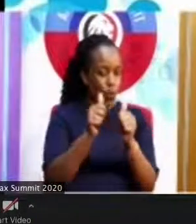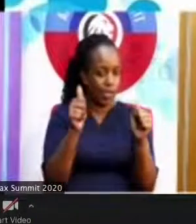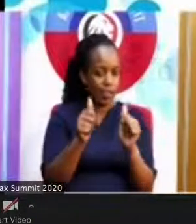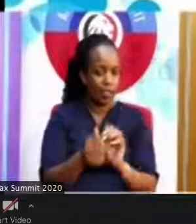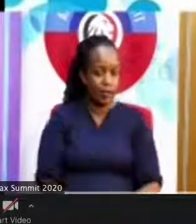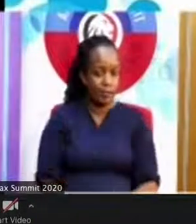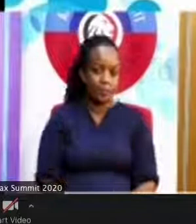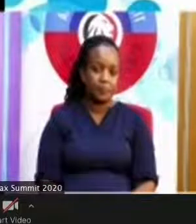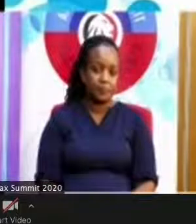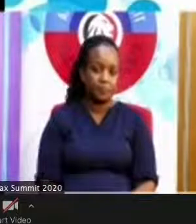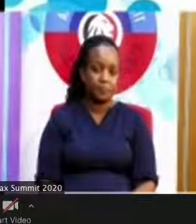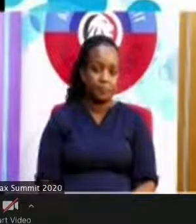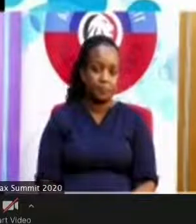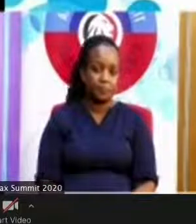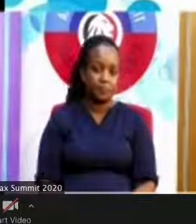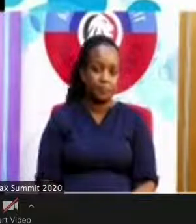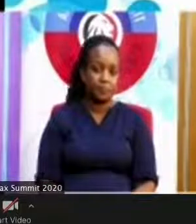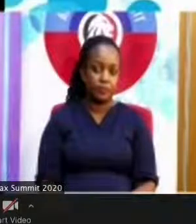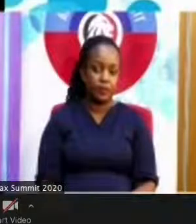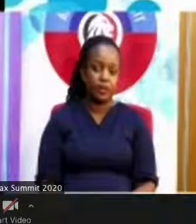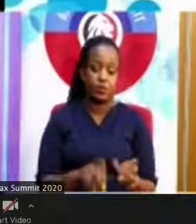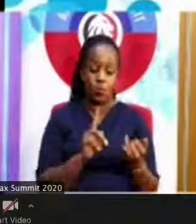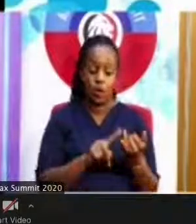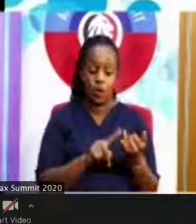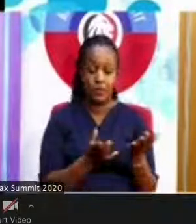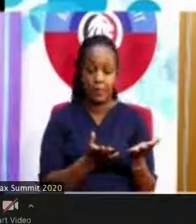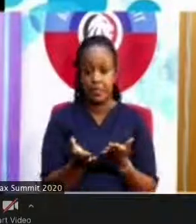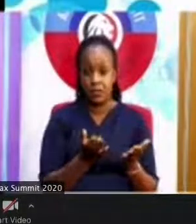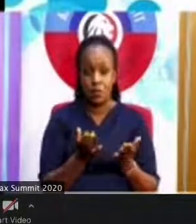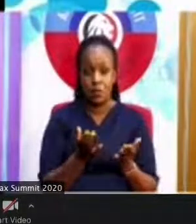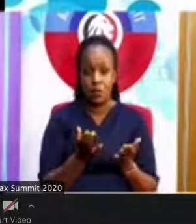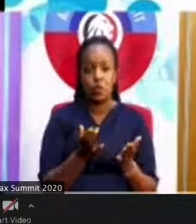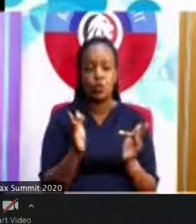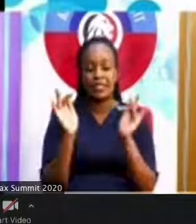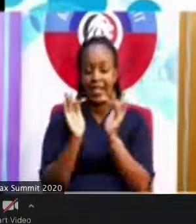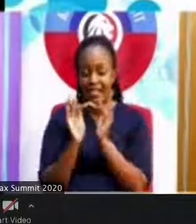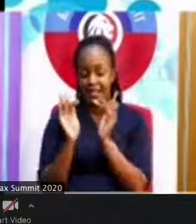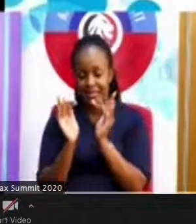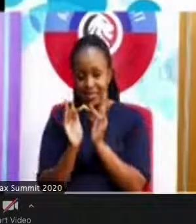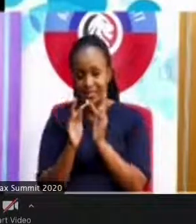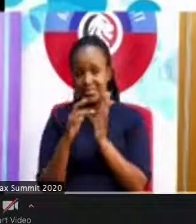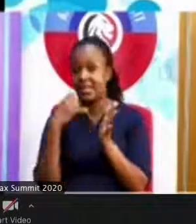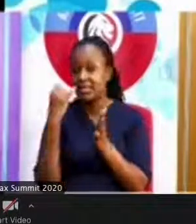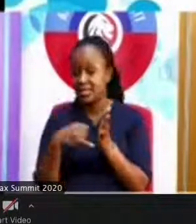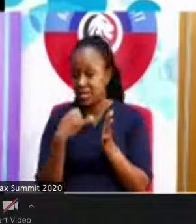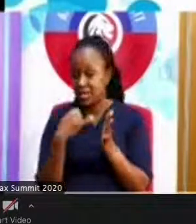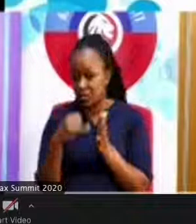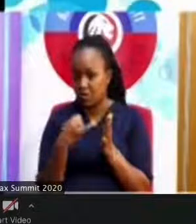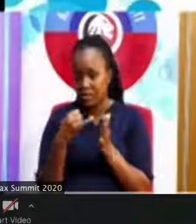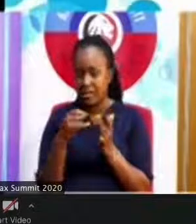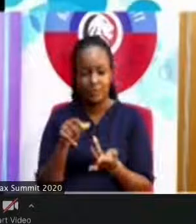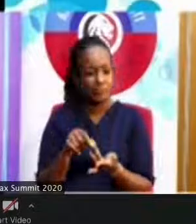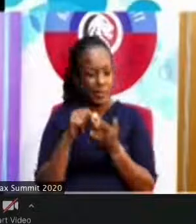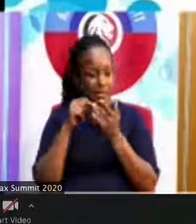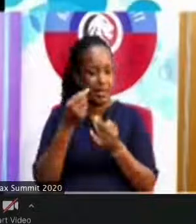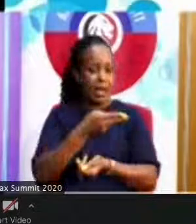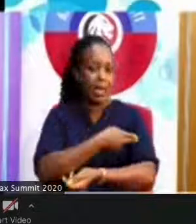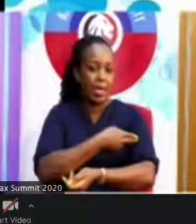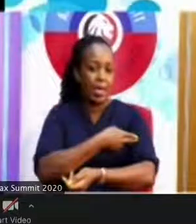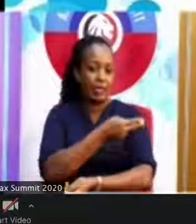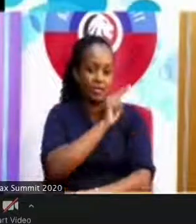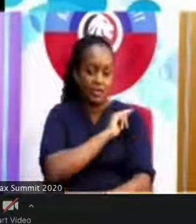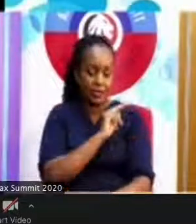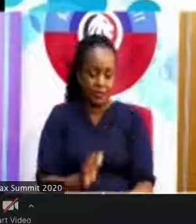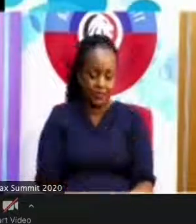And one of those businesses was the telecom industry, particularly in Nigeria. And